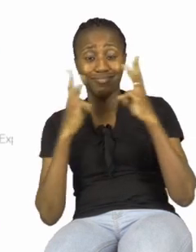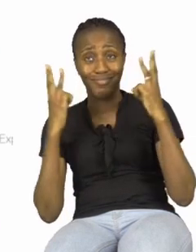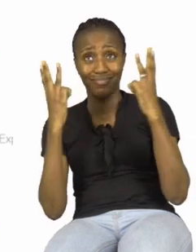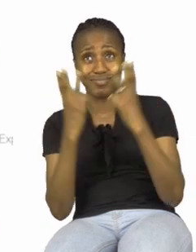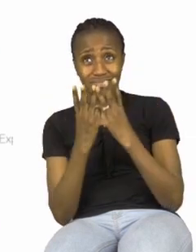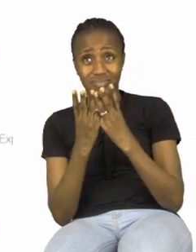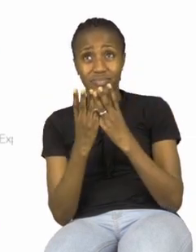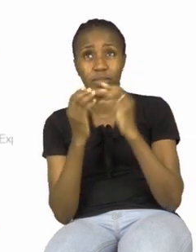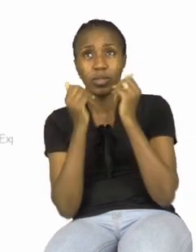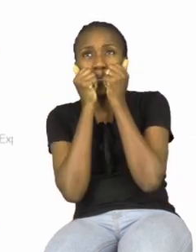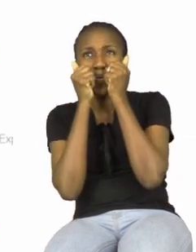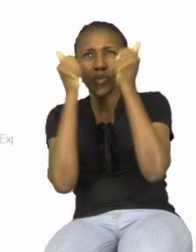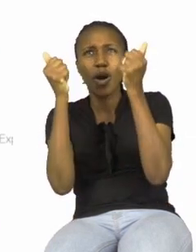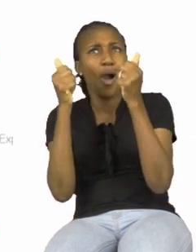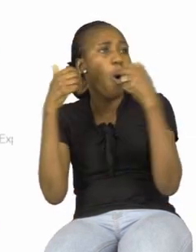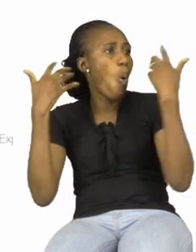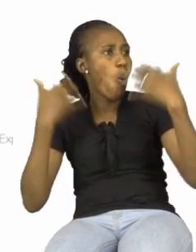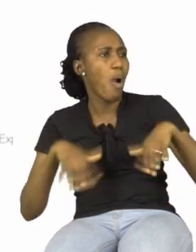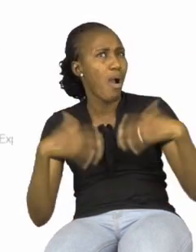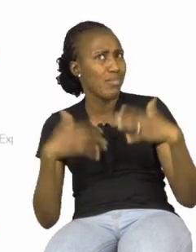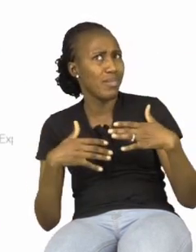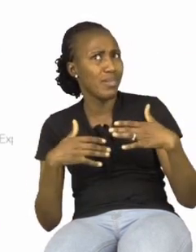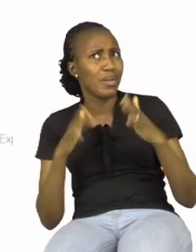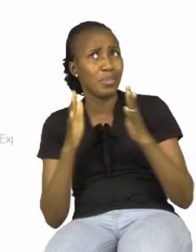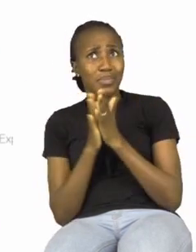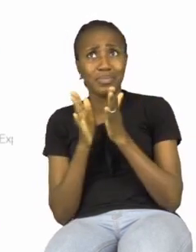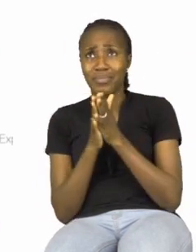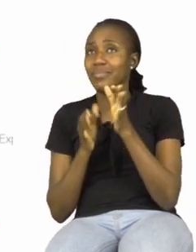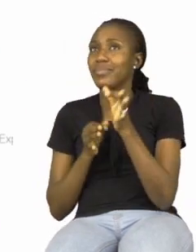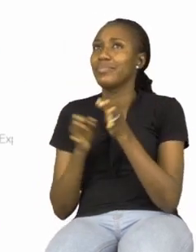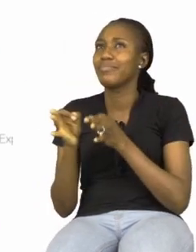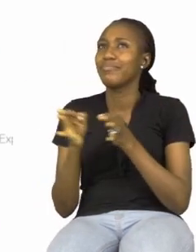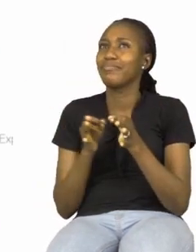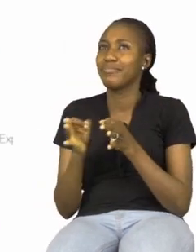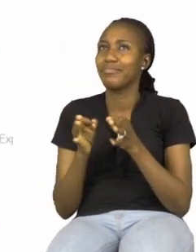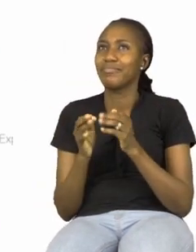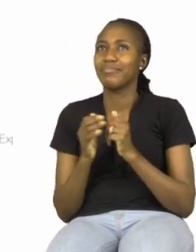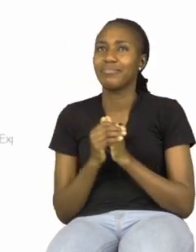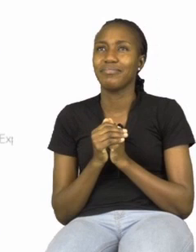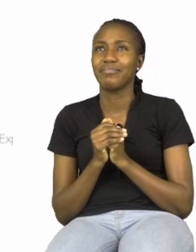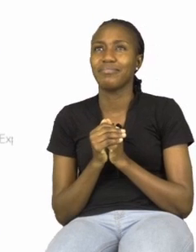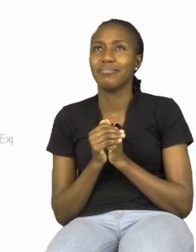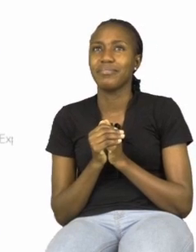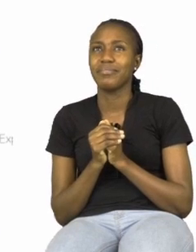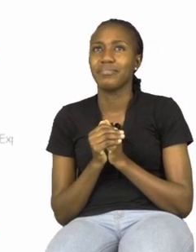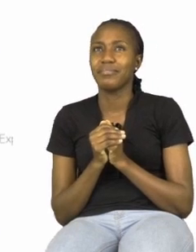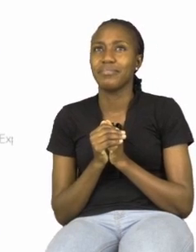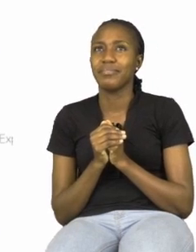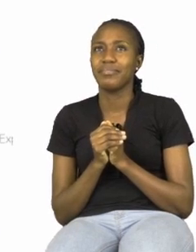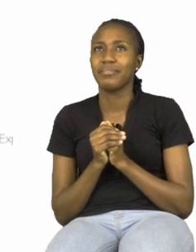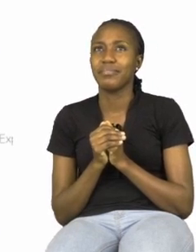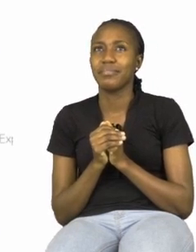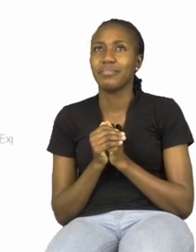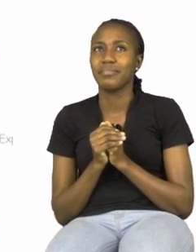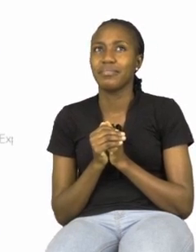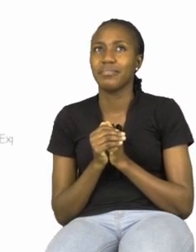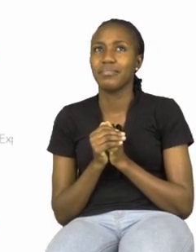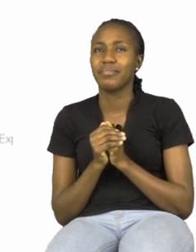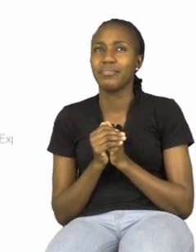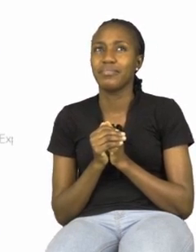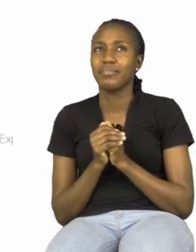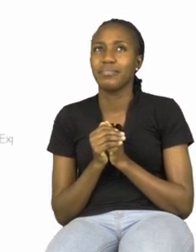success story. And before that, can you just share maybe a few of the successes that even the males team has enjoyed?